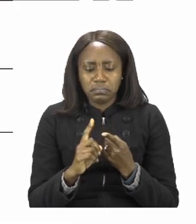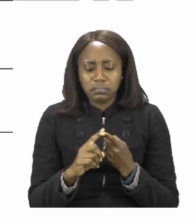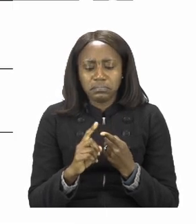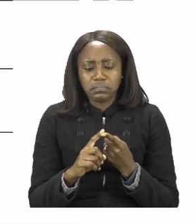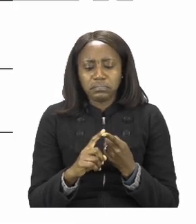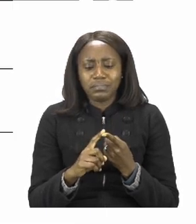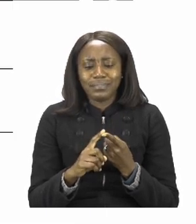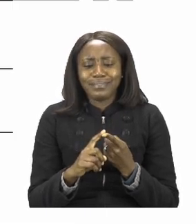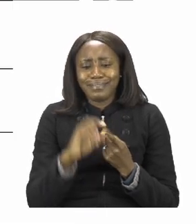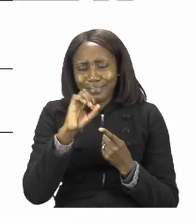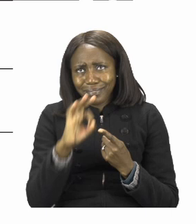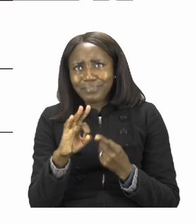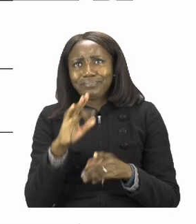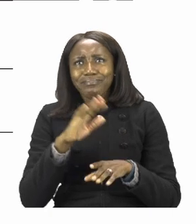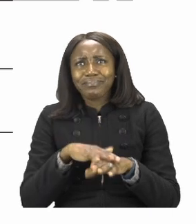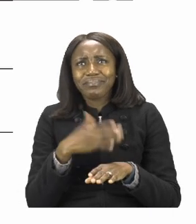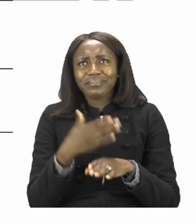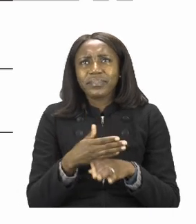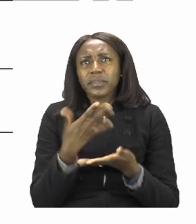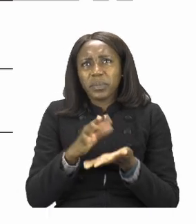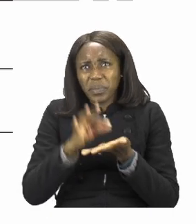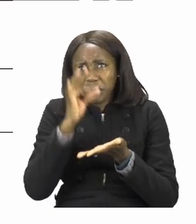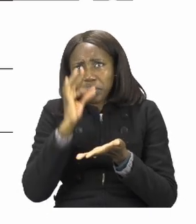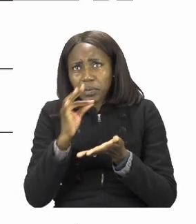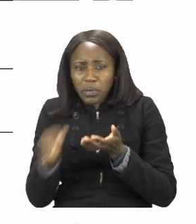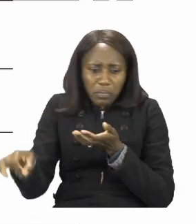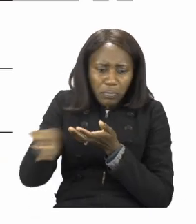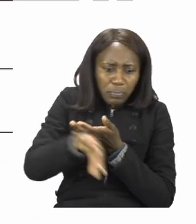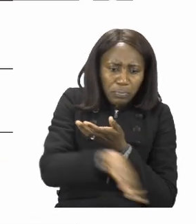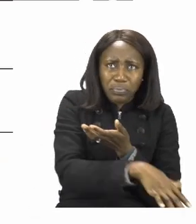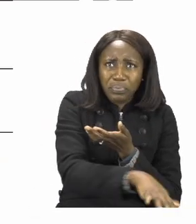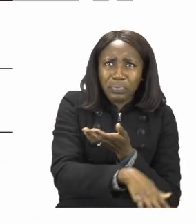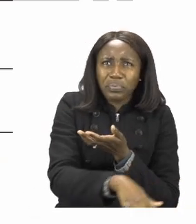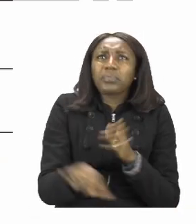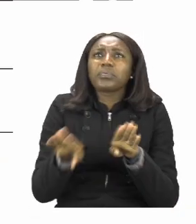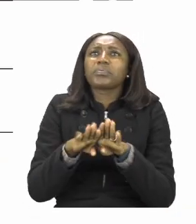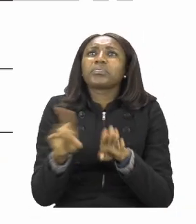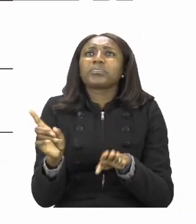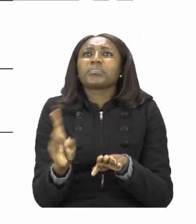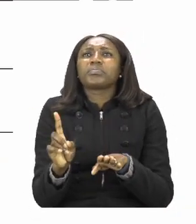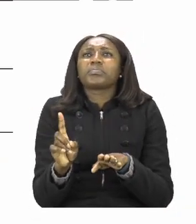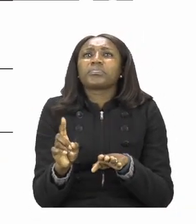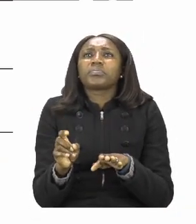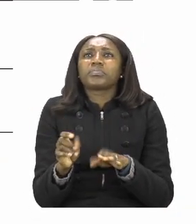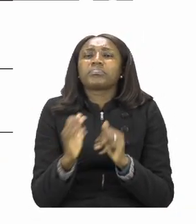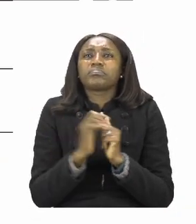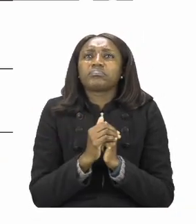What must you do if you spill something on the floor?